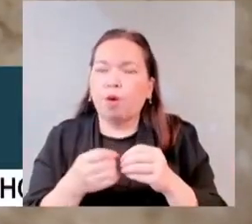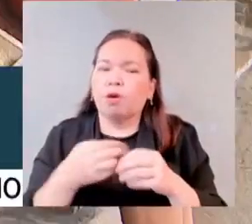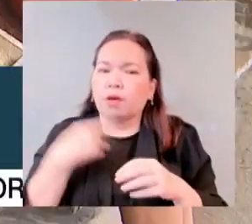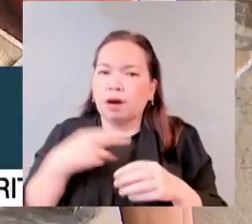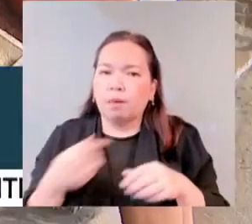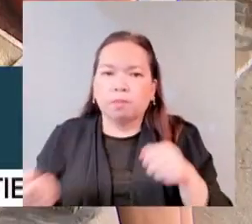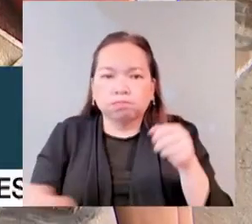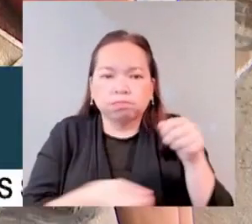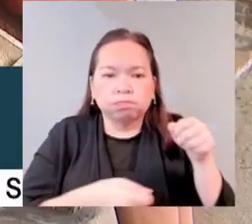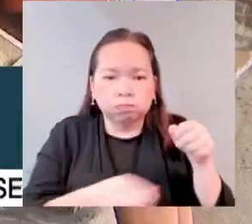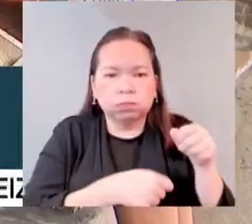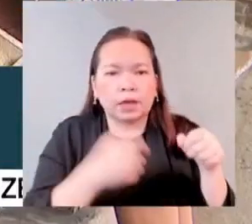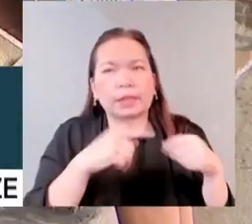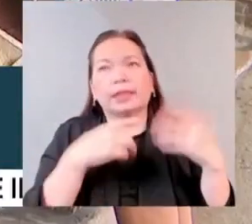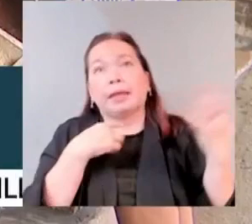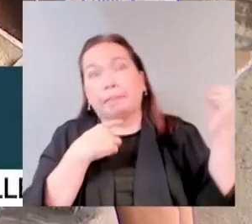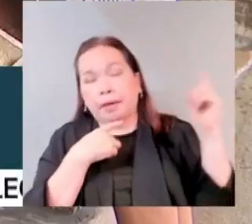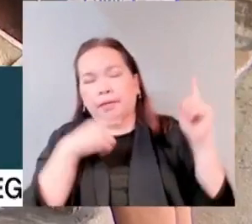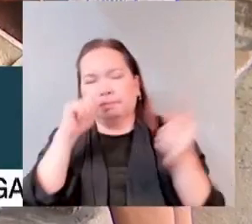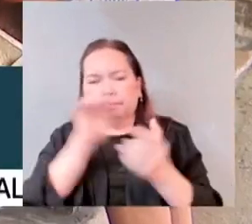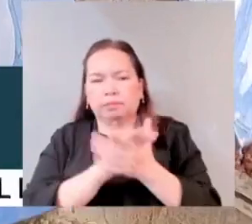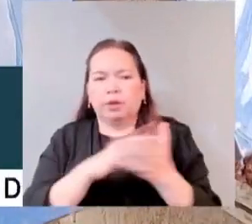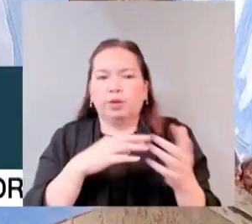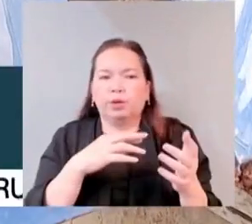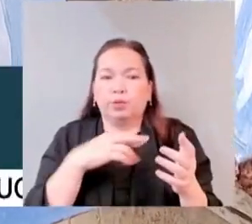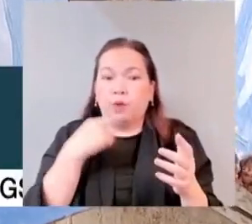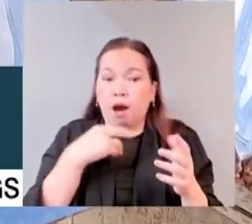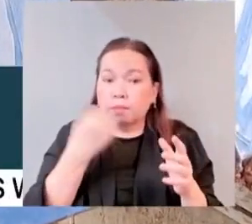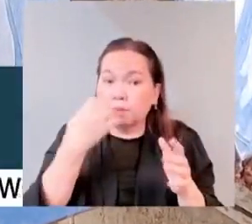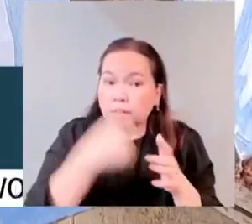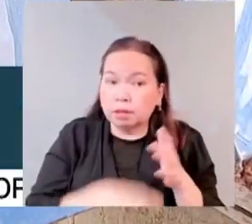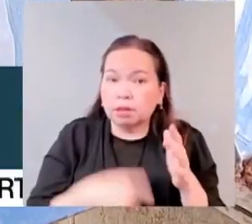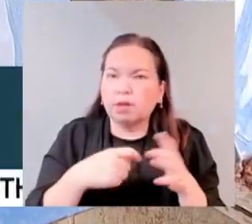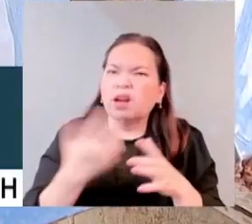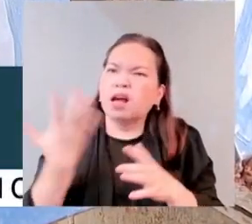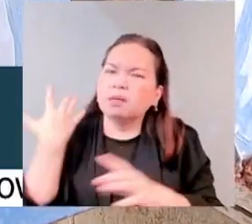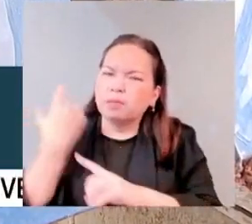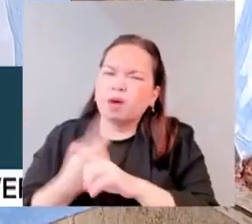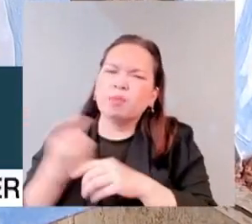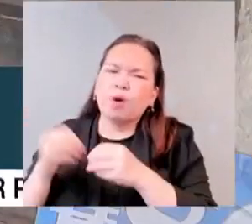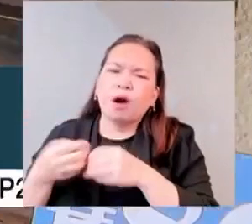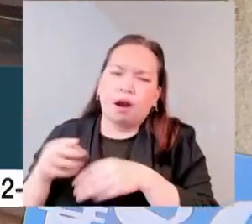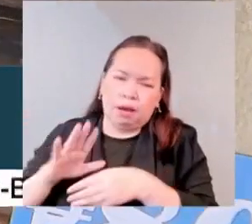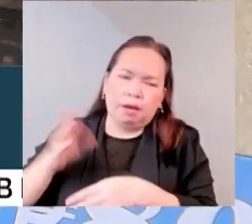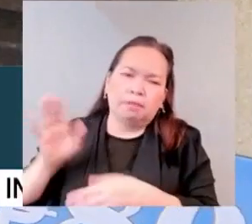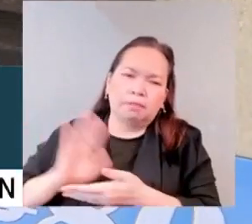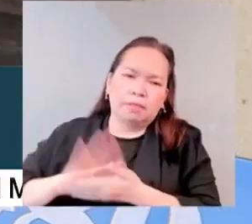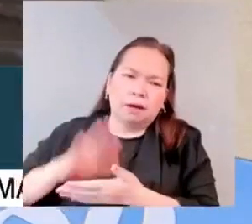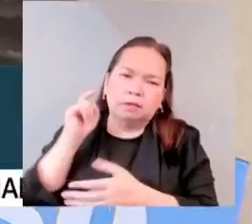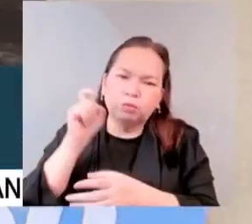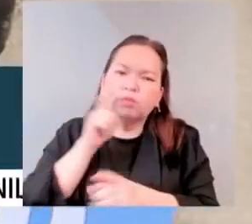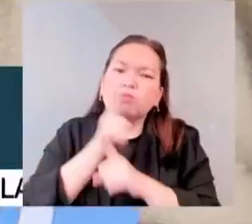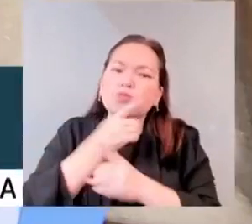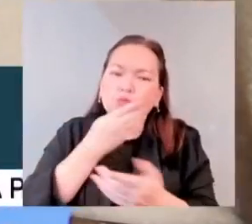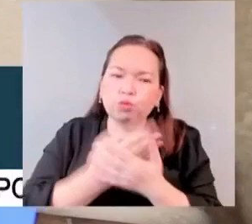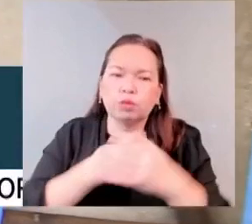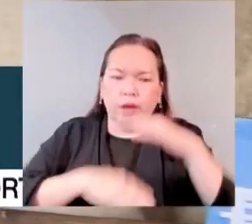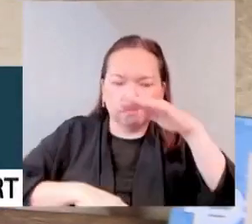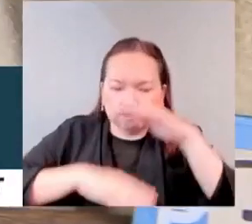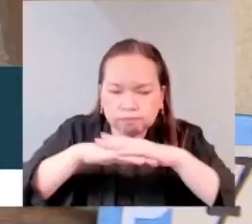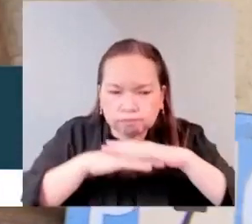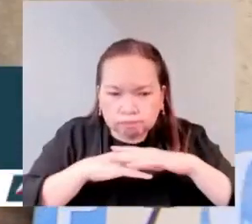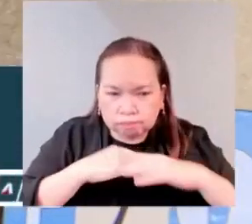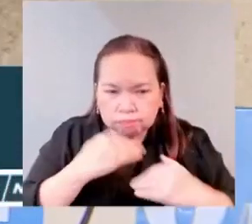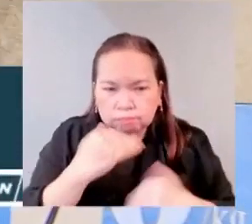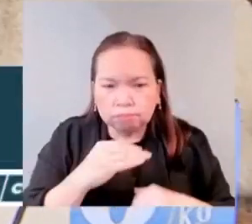ceiling. He said government continues to take steps to further reduce the price of rice. For now, the retail price of rice